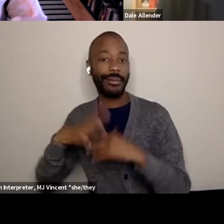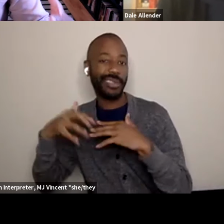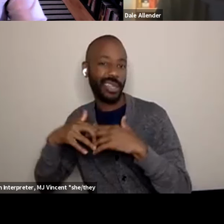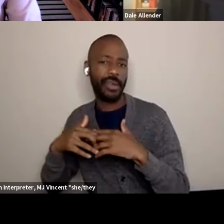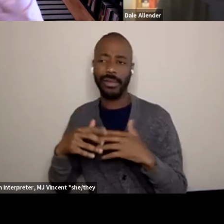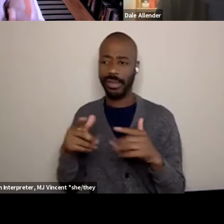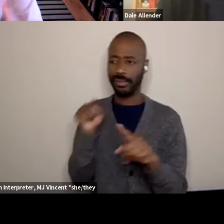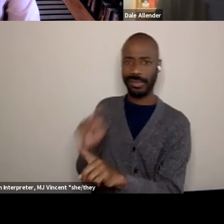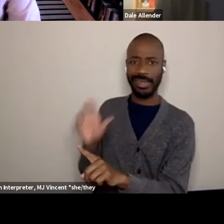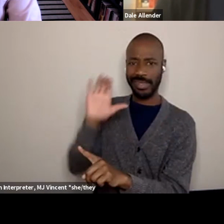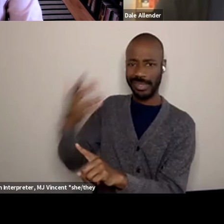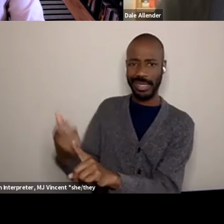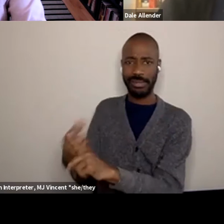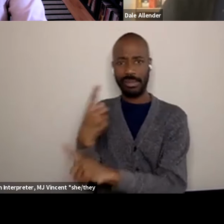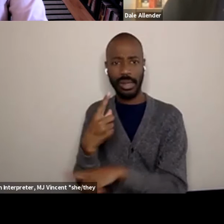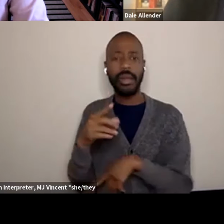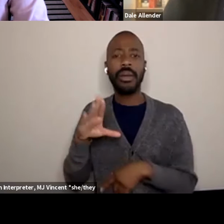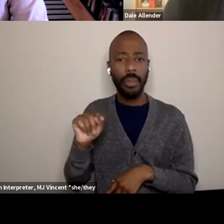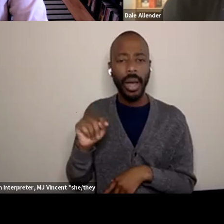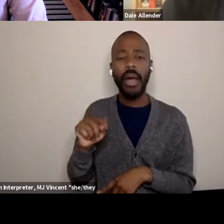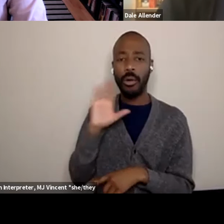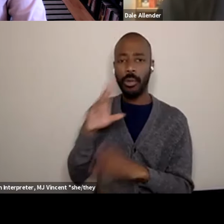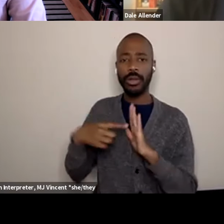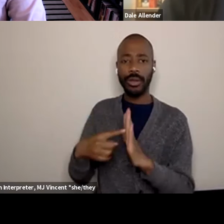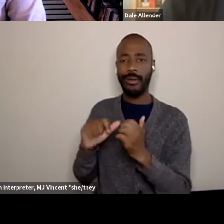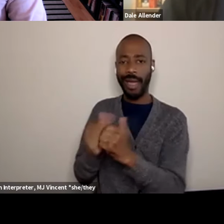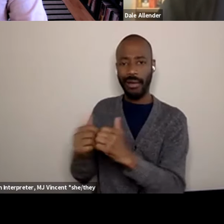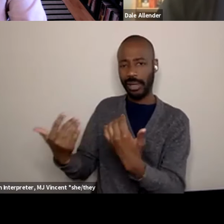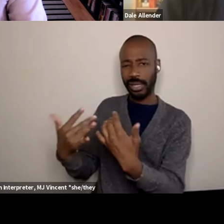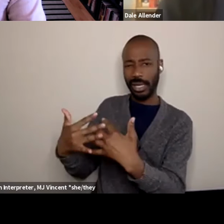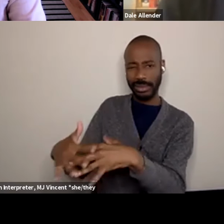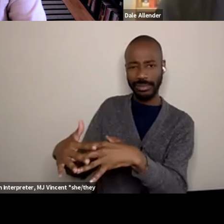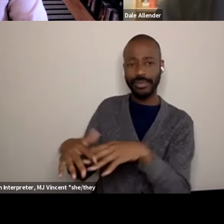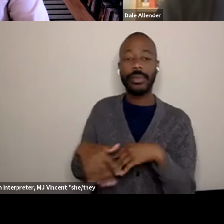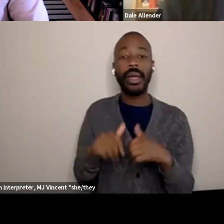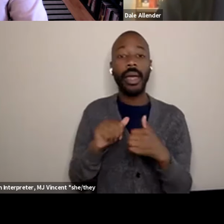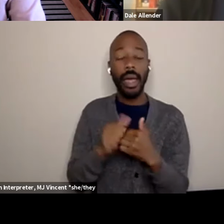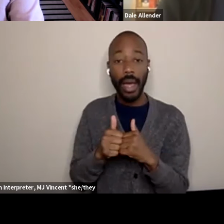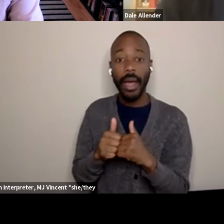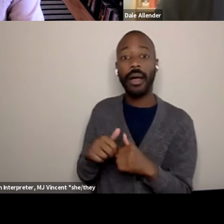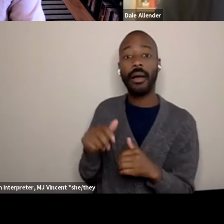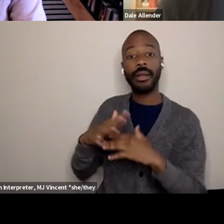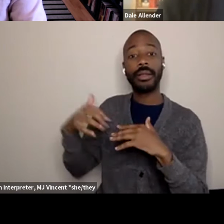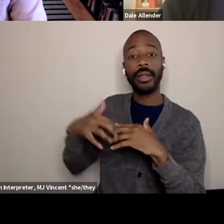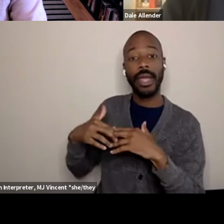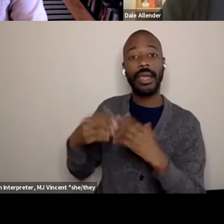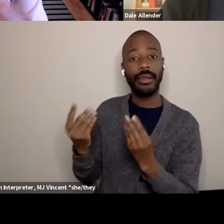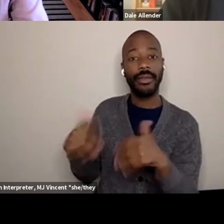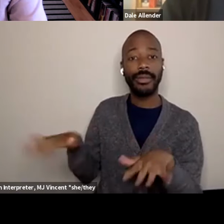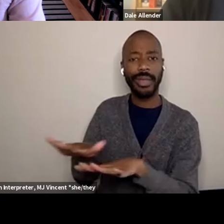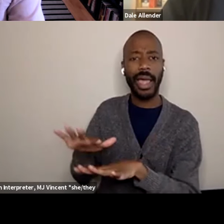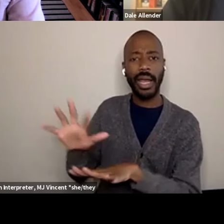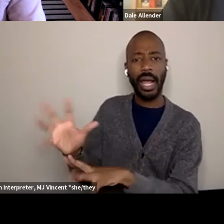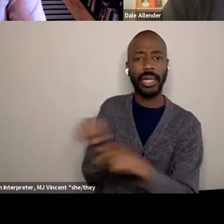showing how they're actually quite interrelated, right? How this you know, the theft of Native land directly funded